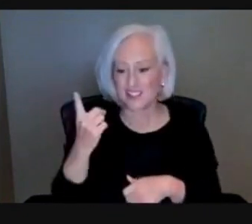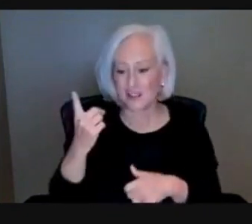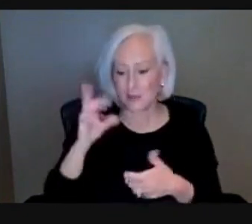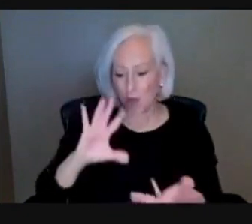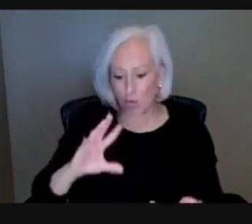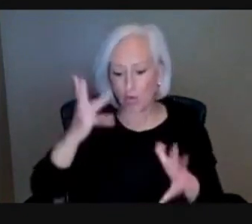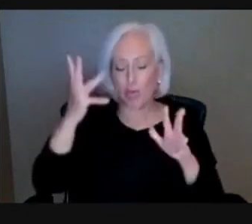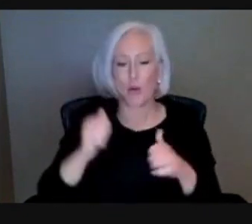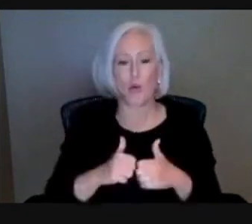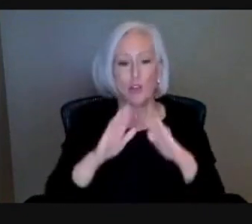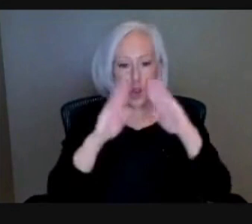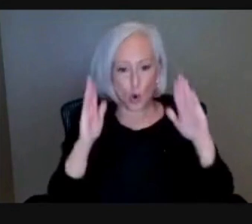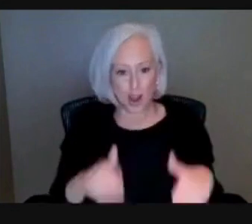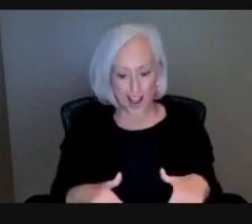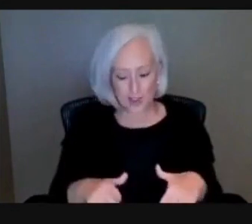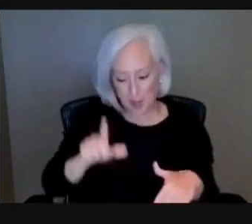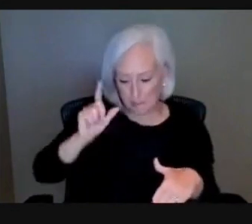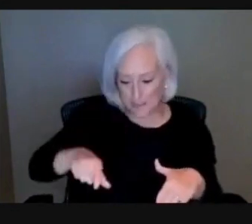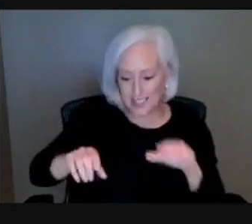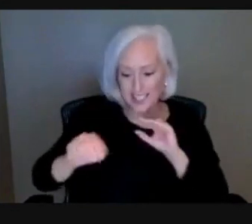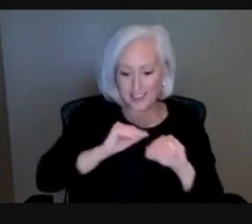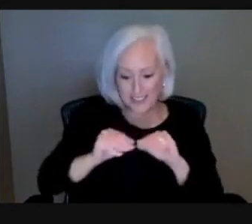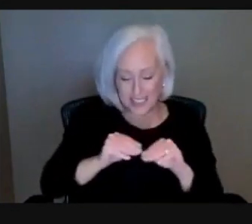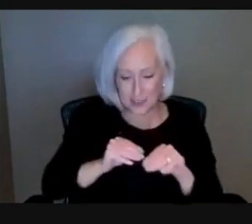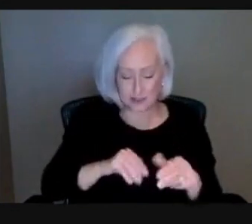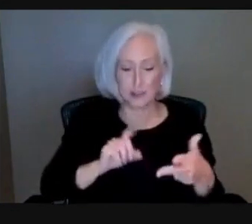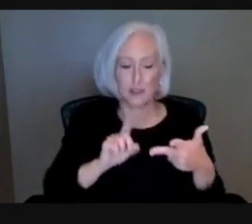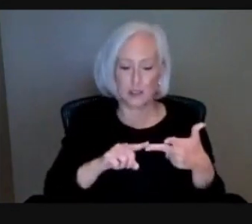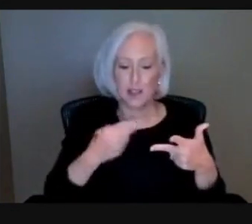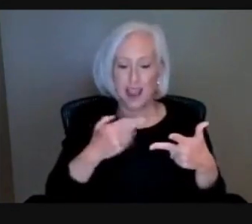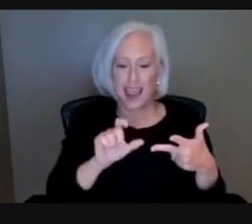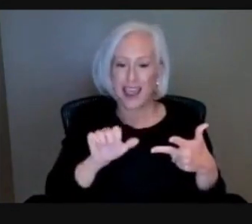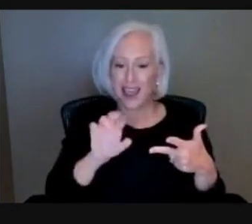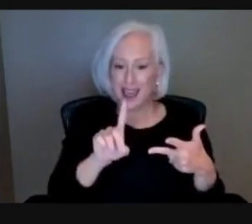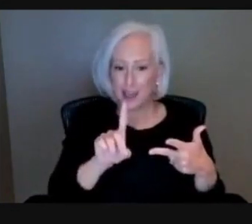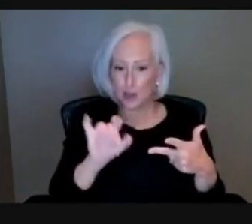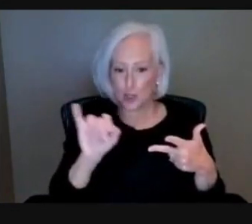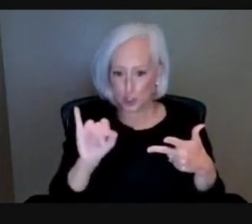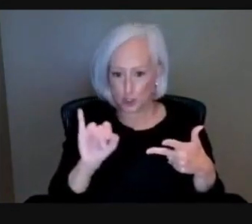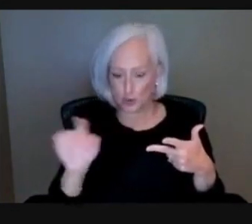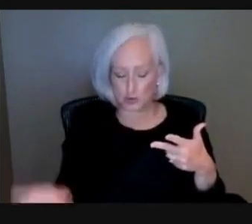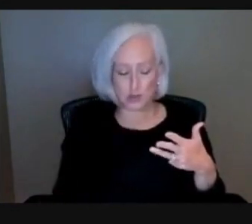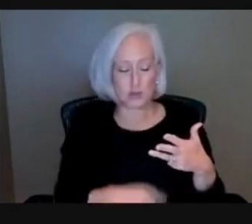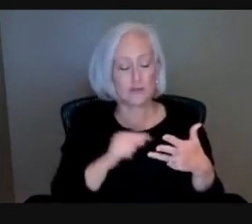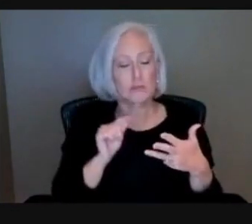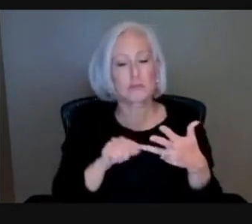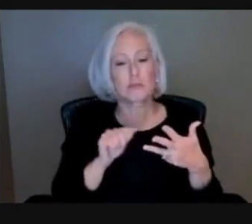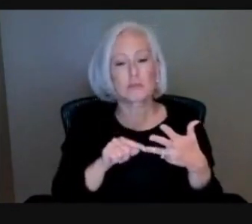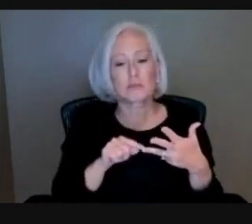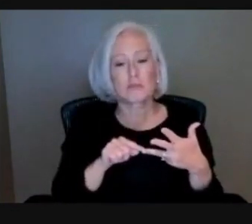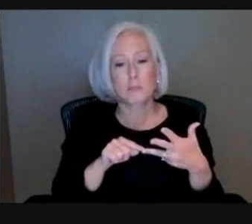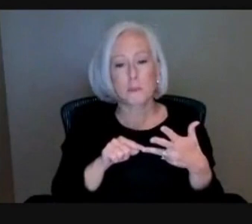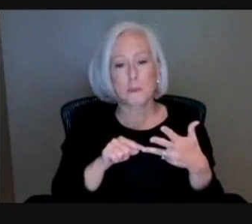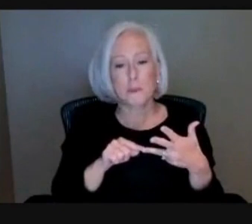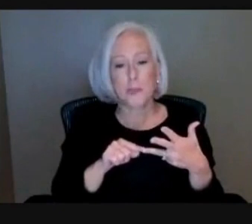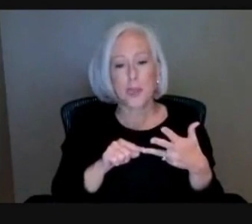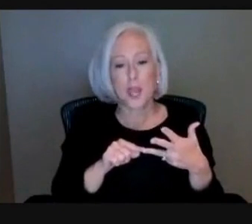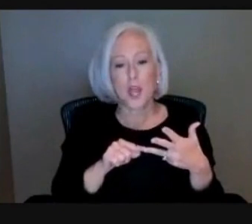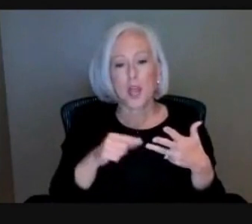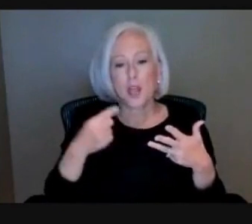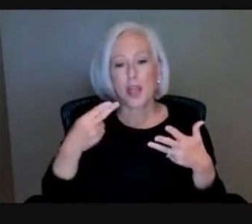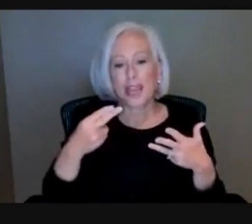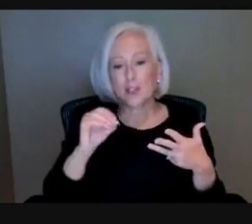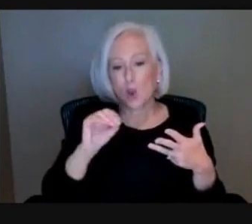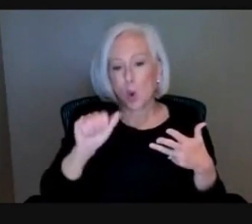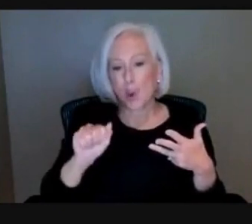get that fixed. That's what that insurance is for. The fourth thing that you could potentially pay for monthly is a homeowners